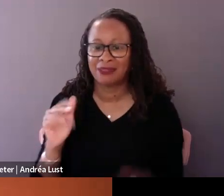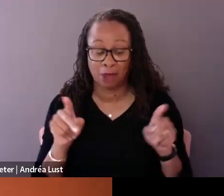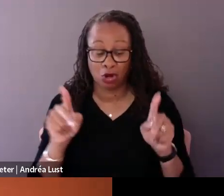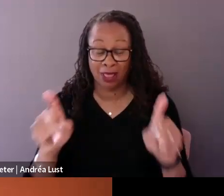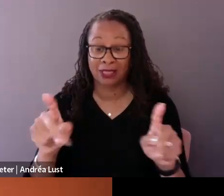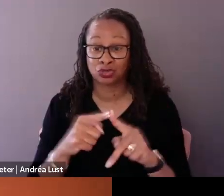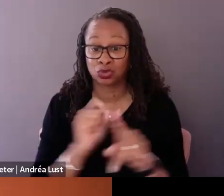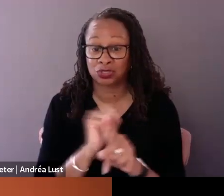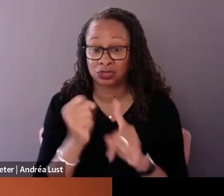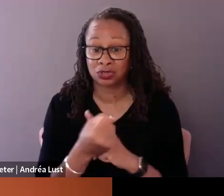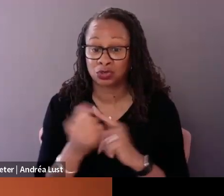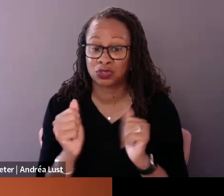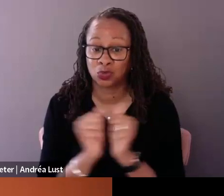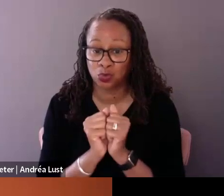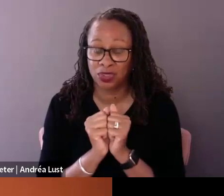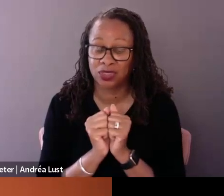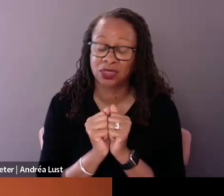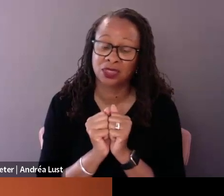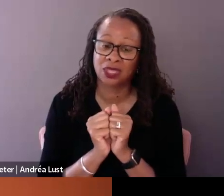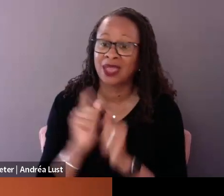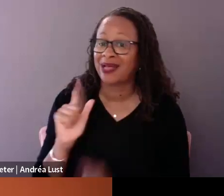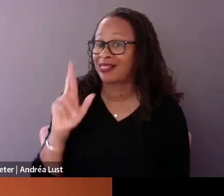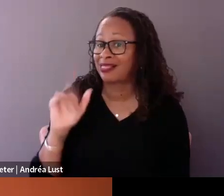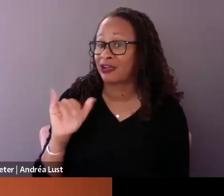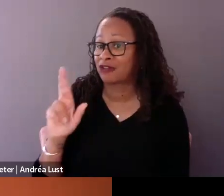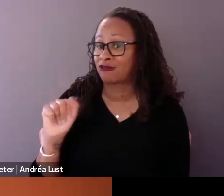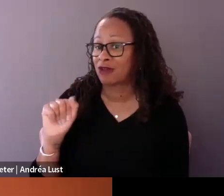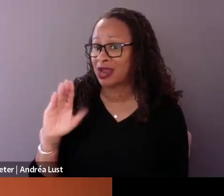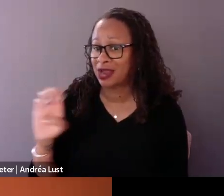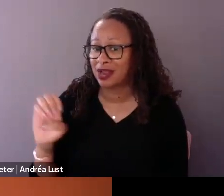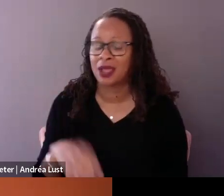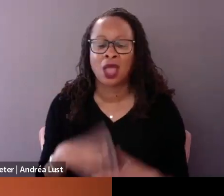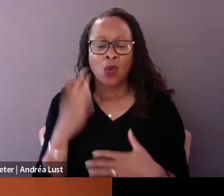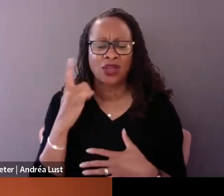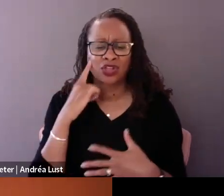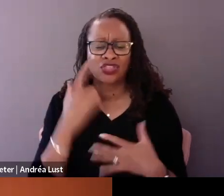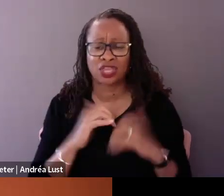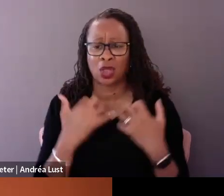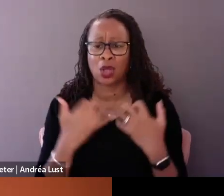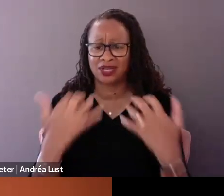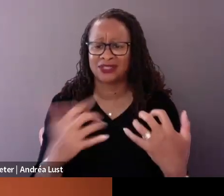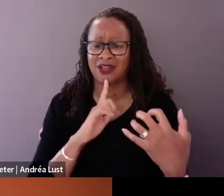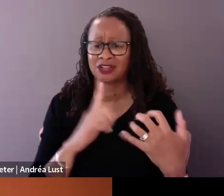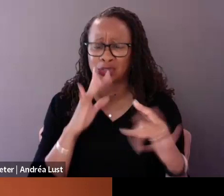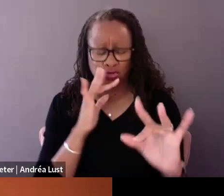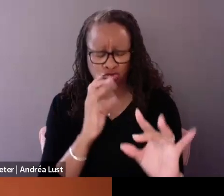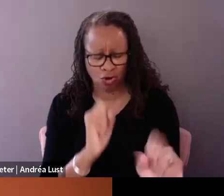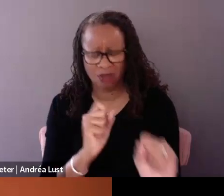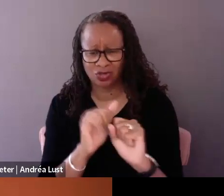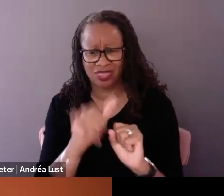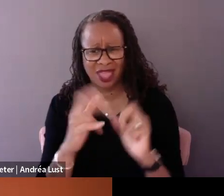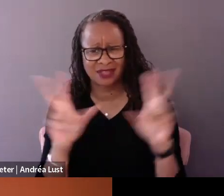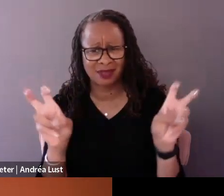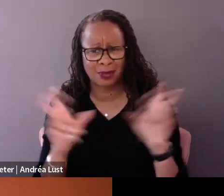the situation with Larry Ray. But why do you think audiences are so drawn and fascinated by